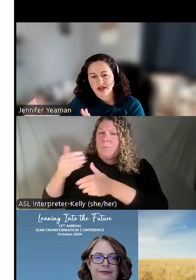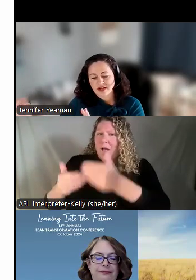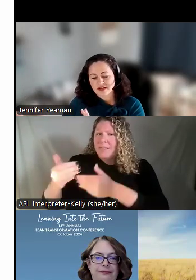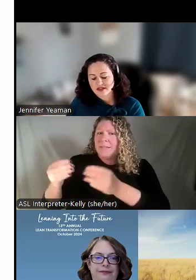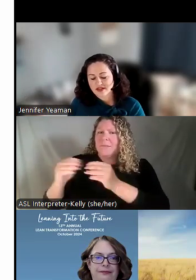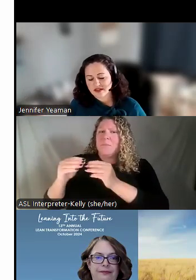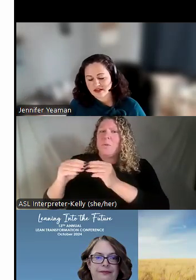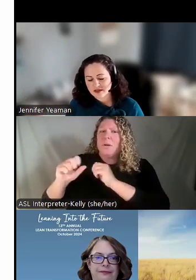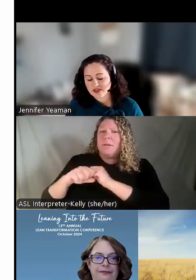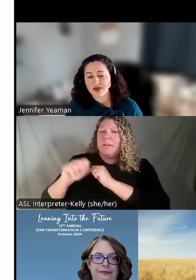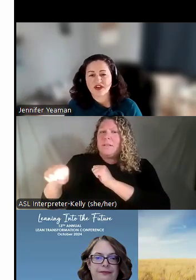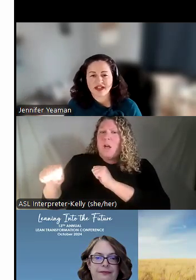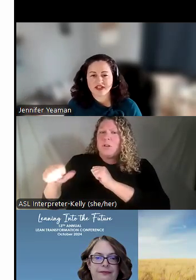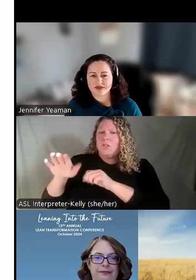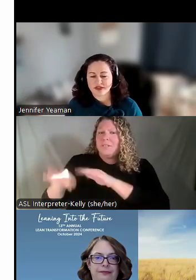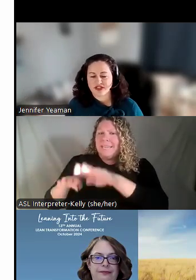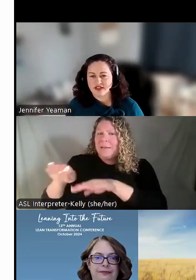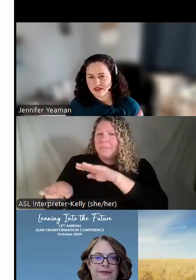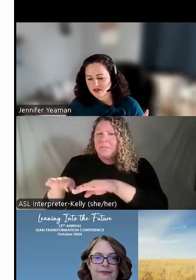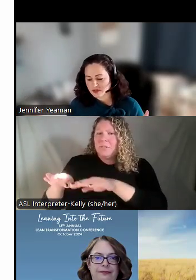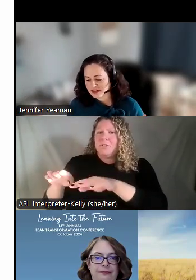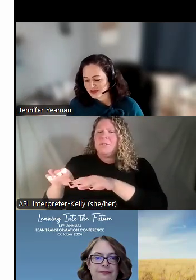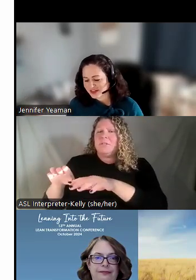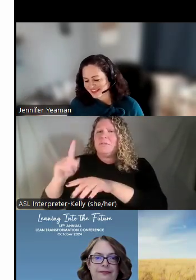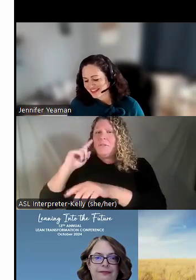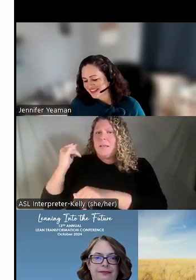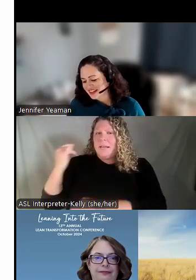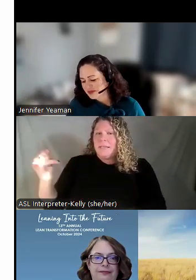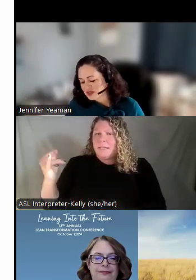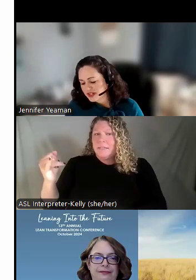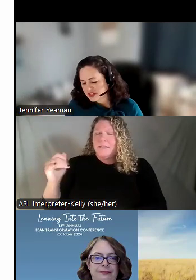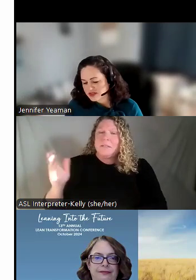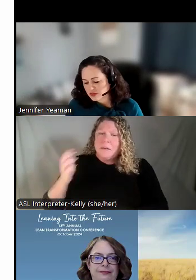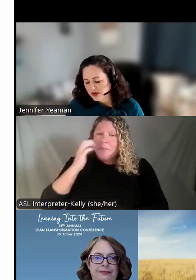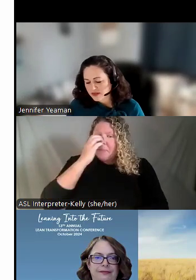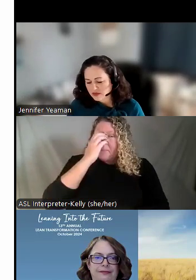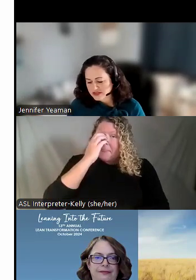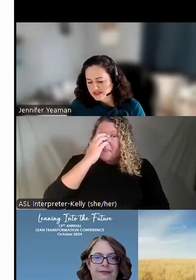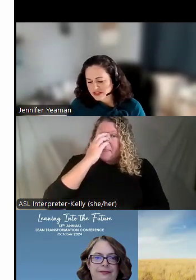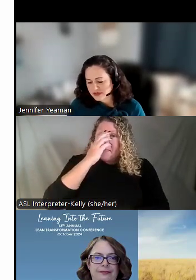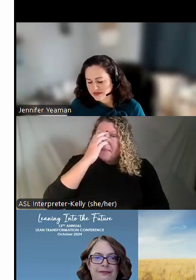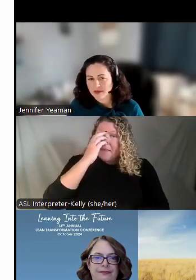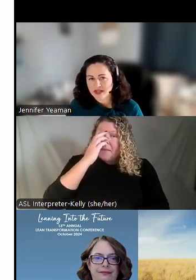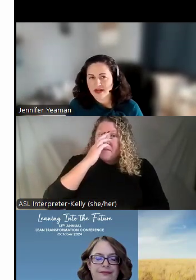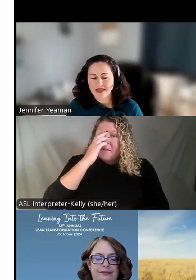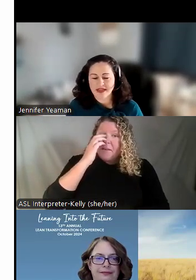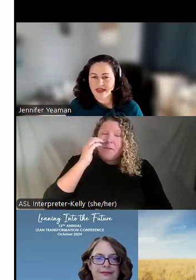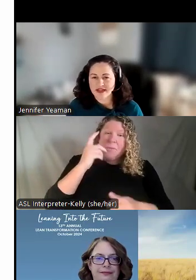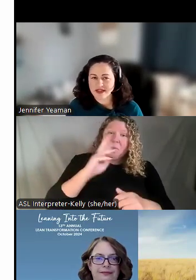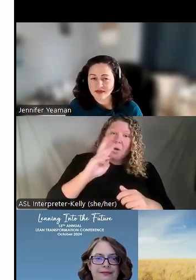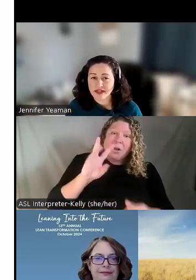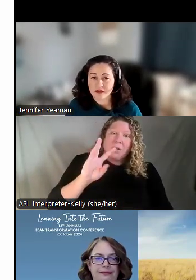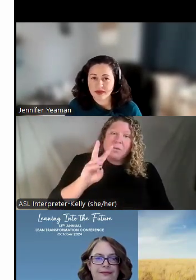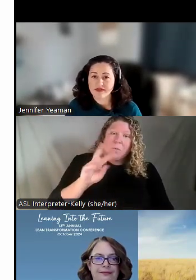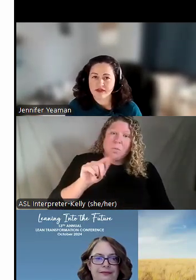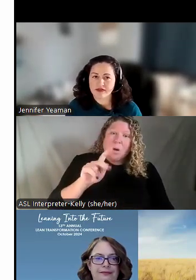to bring your idea to fruition. It's just a little bit short there. So when it comes to waterfall versus iterative development, I think that